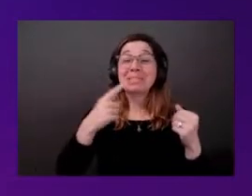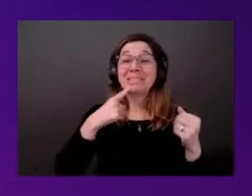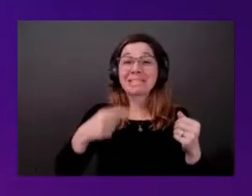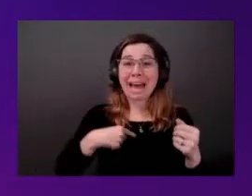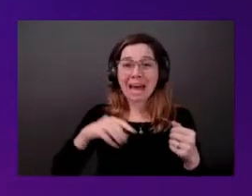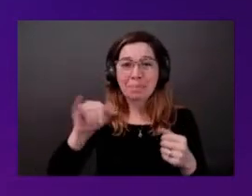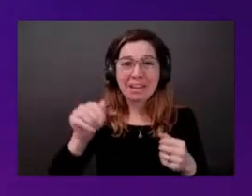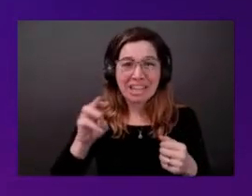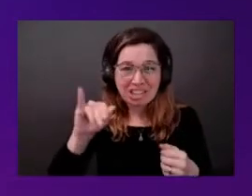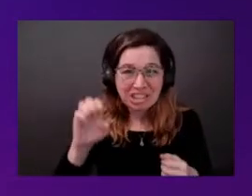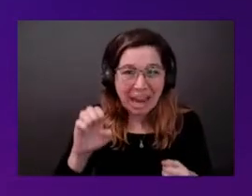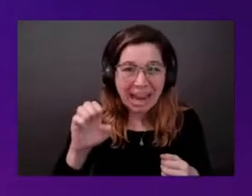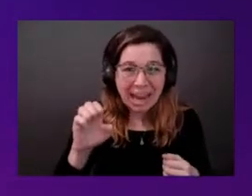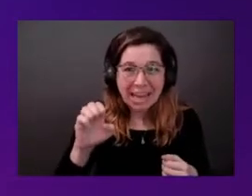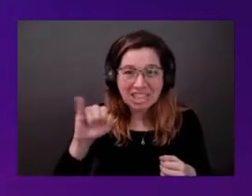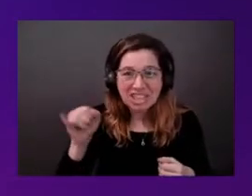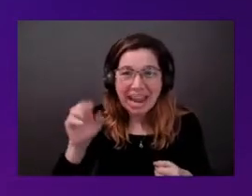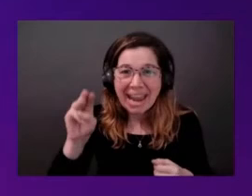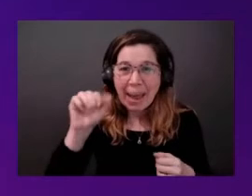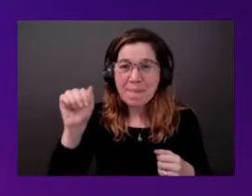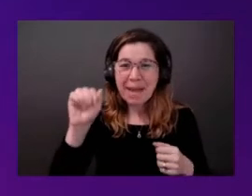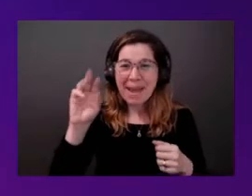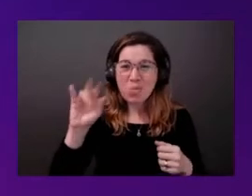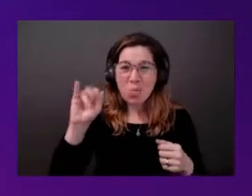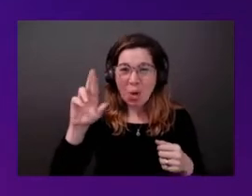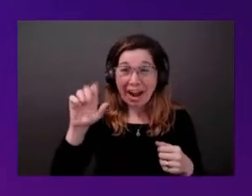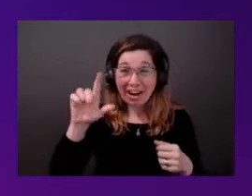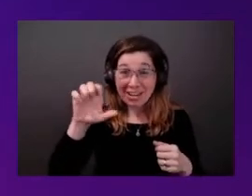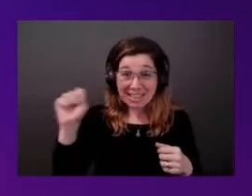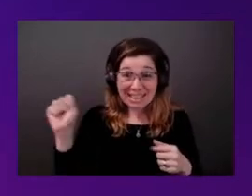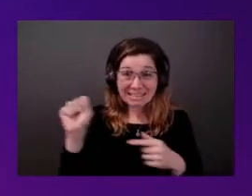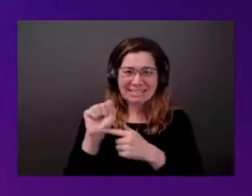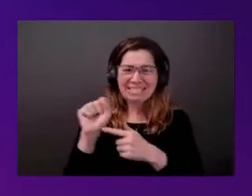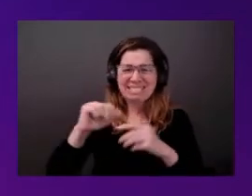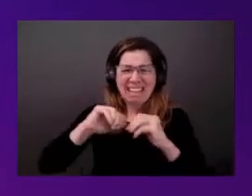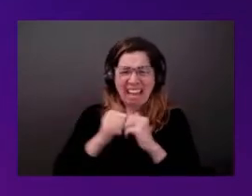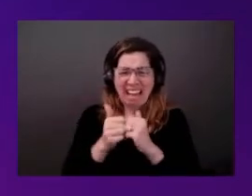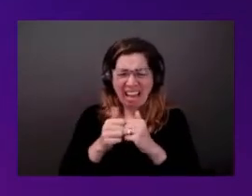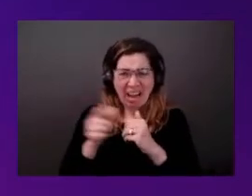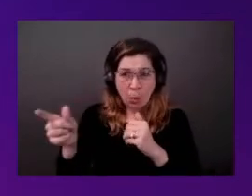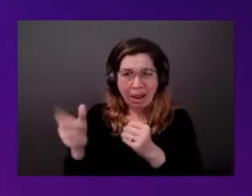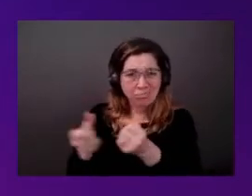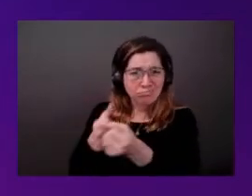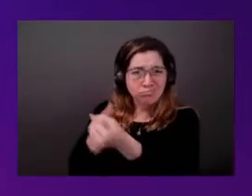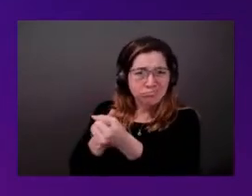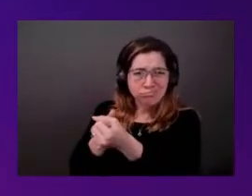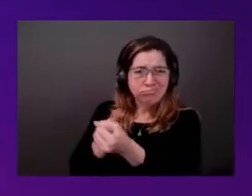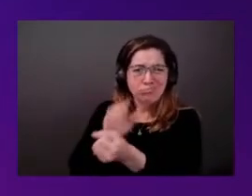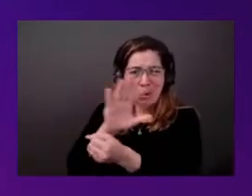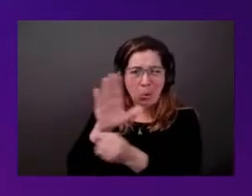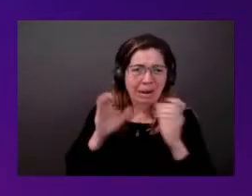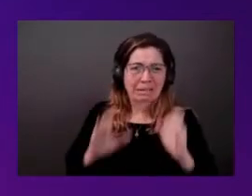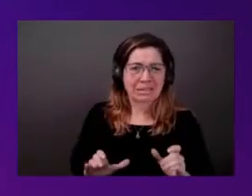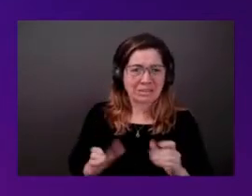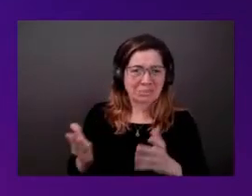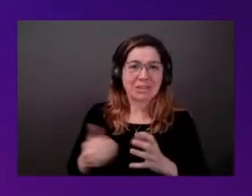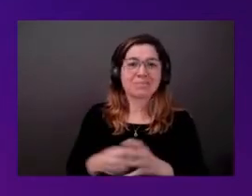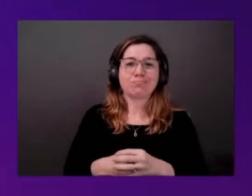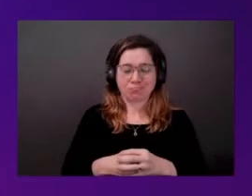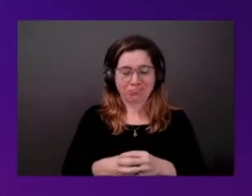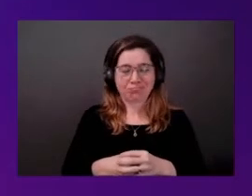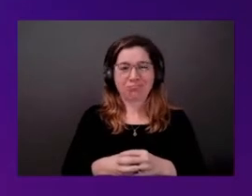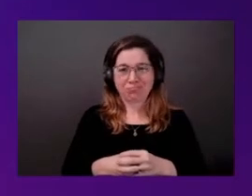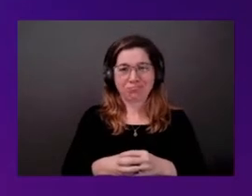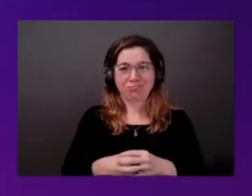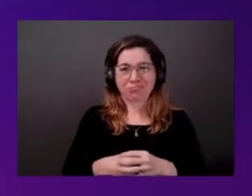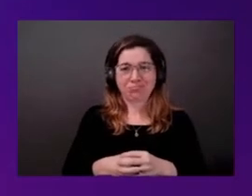and how does JMA, provide value to your customers? Sure. So JMA is a global innovator